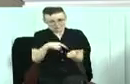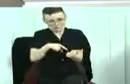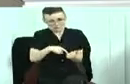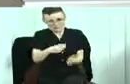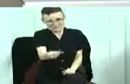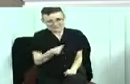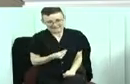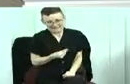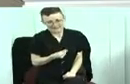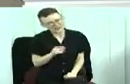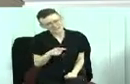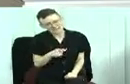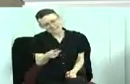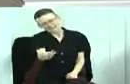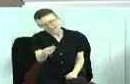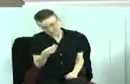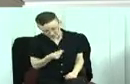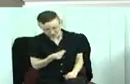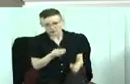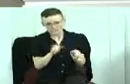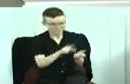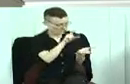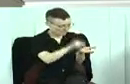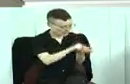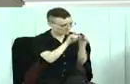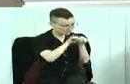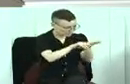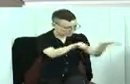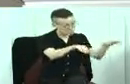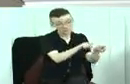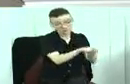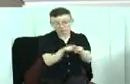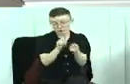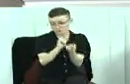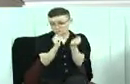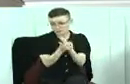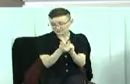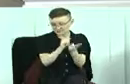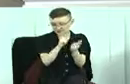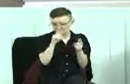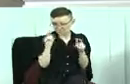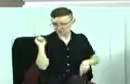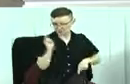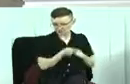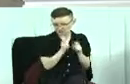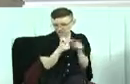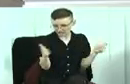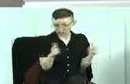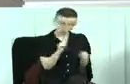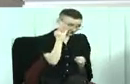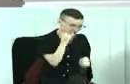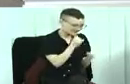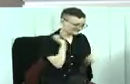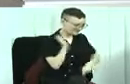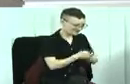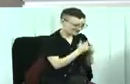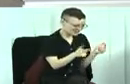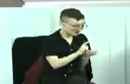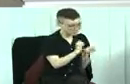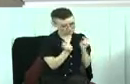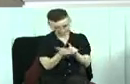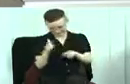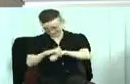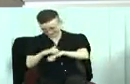that we can get them published to the congregation and as well as translated into Spanish, or if they're in Spanish, translated into English, so everybody